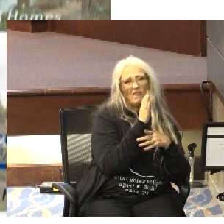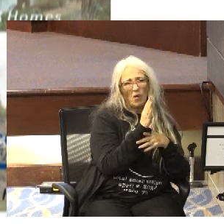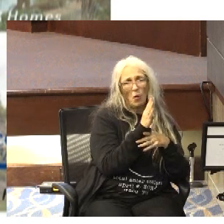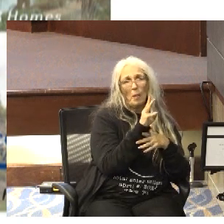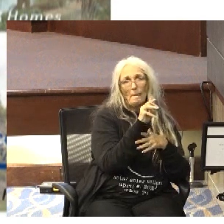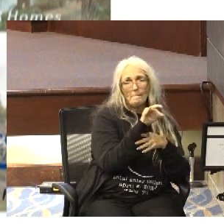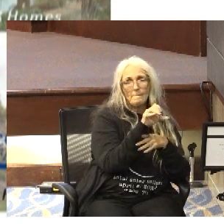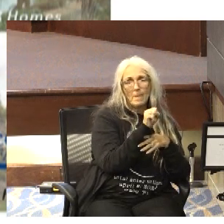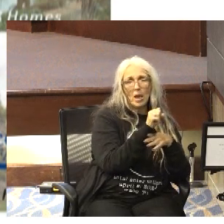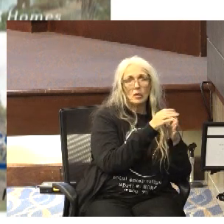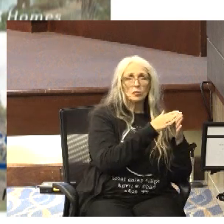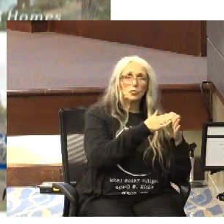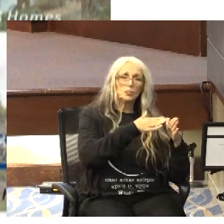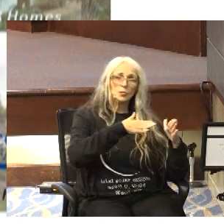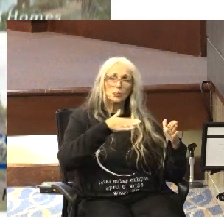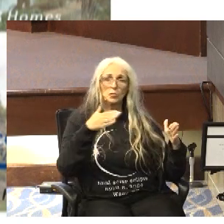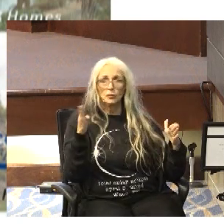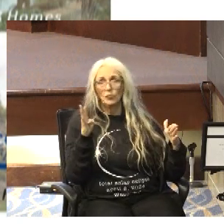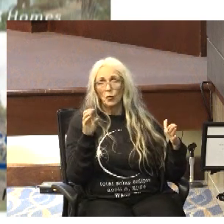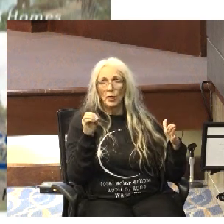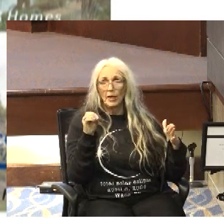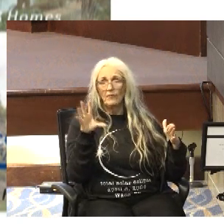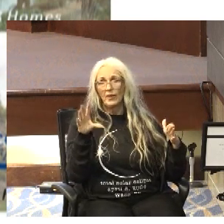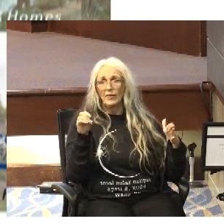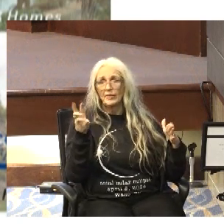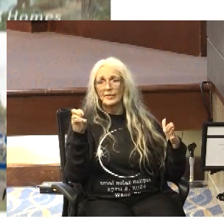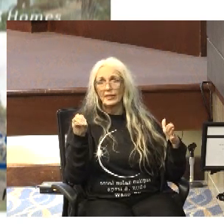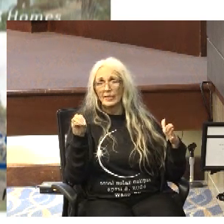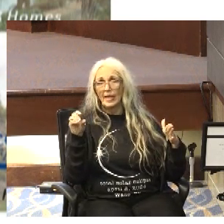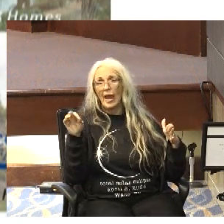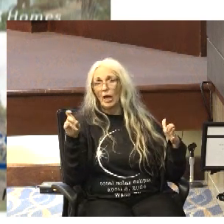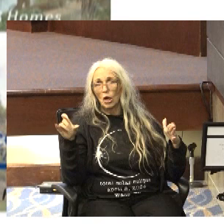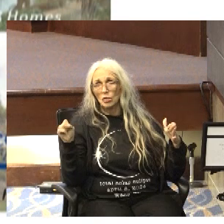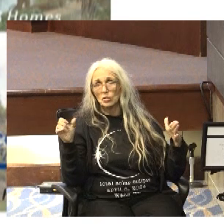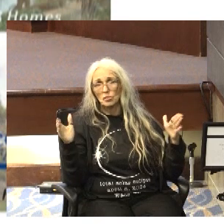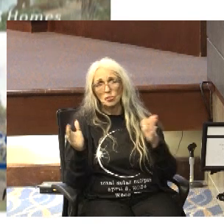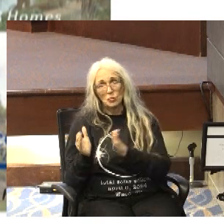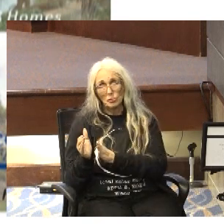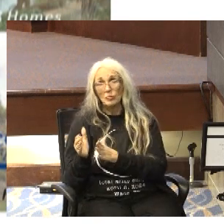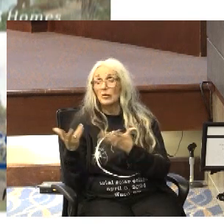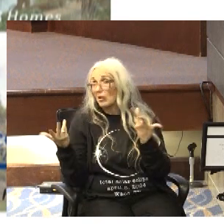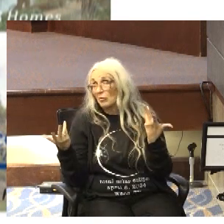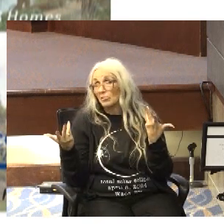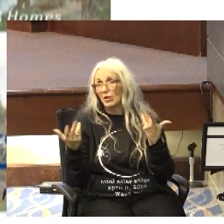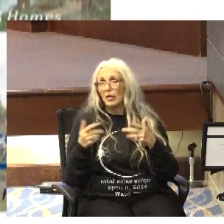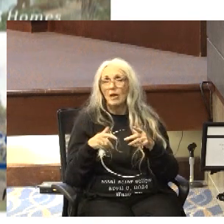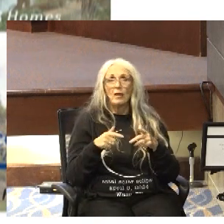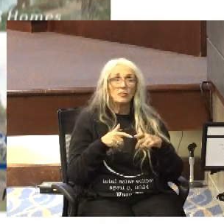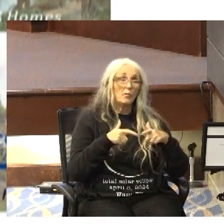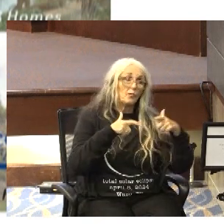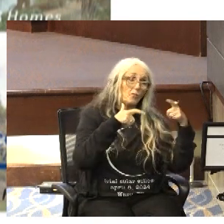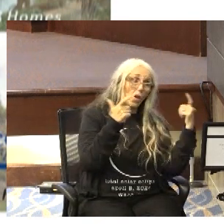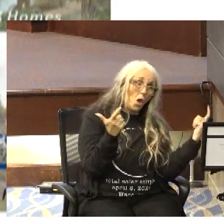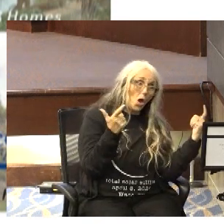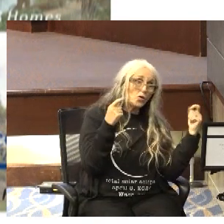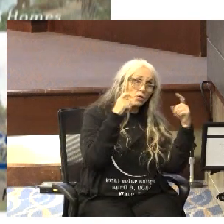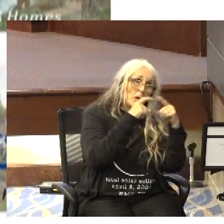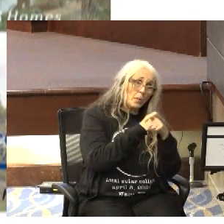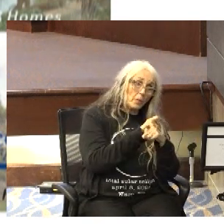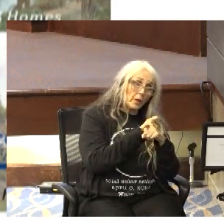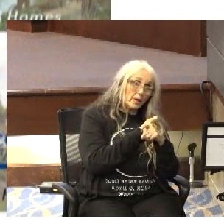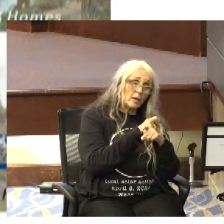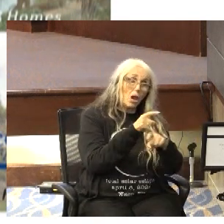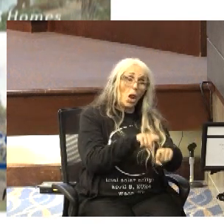to 30, 40, 50, 60 acres. So we've got the breadth of having developed very large, very complex,